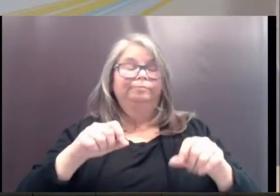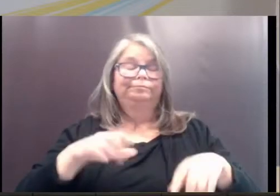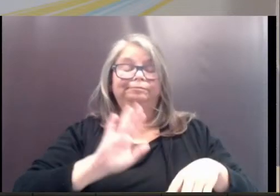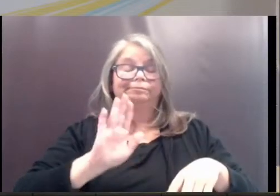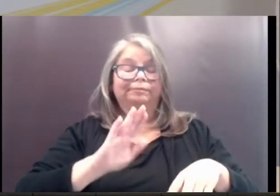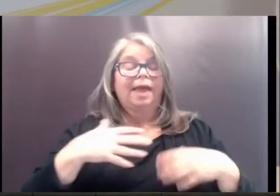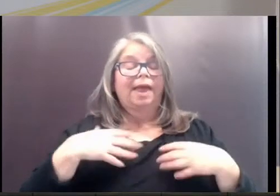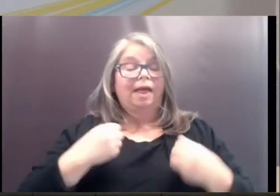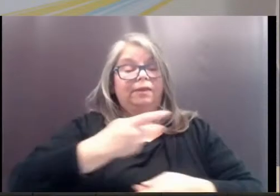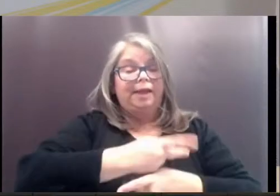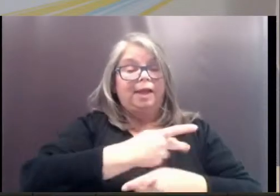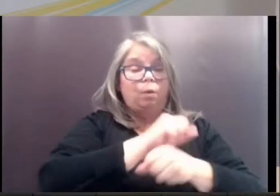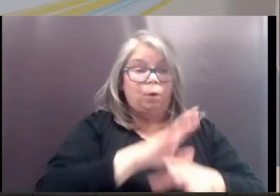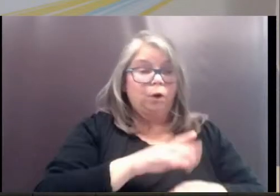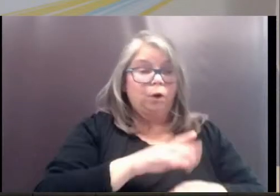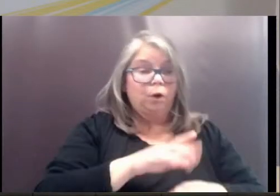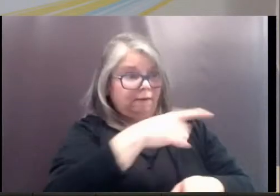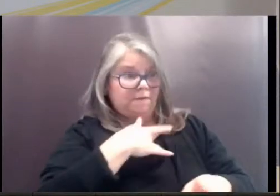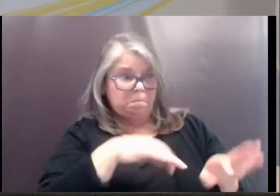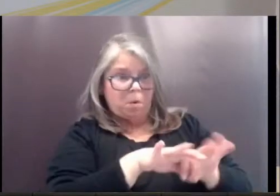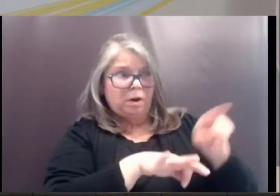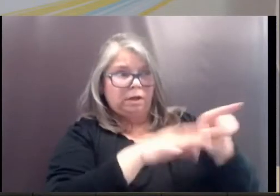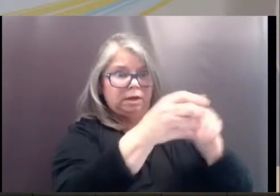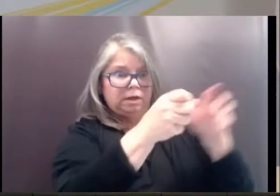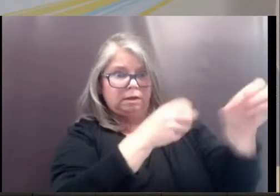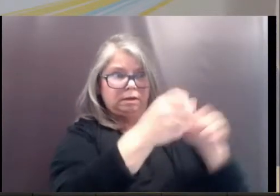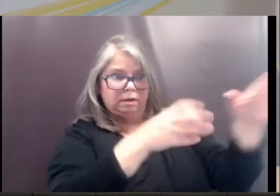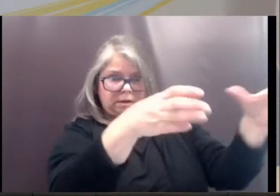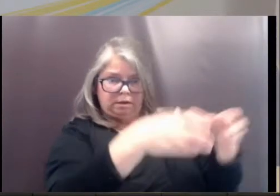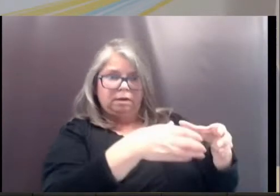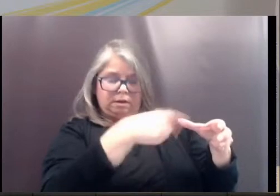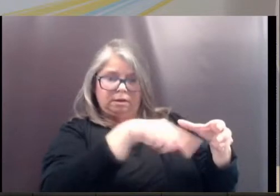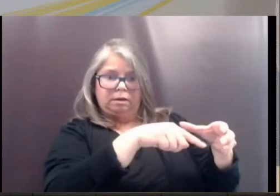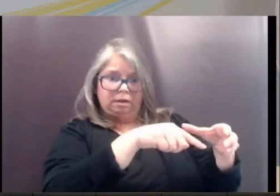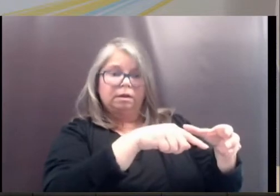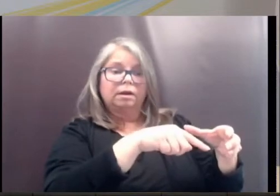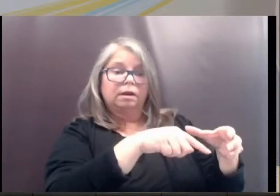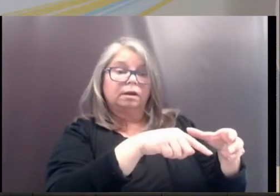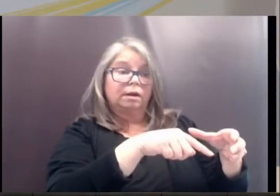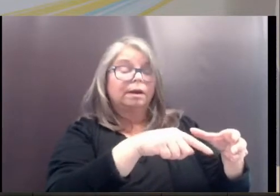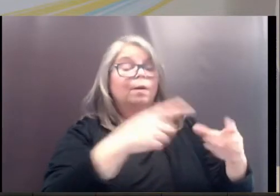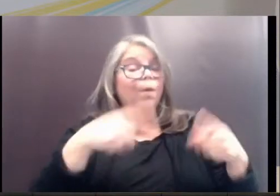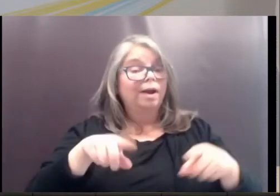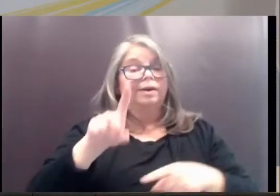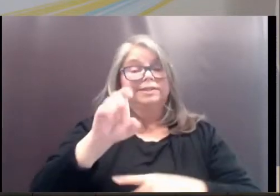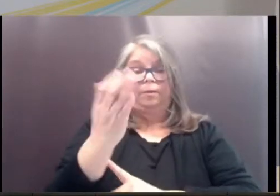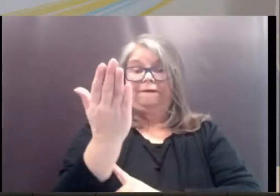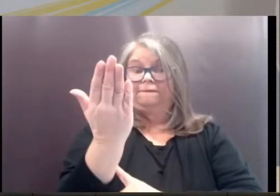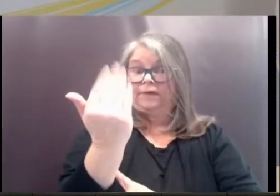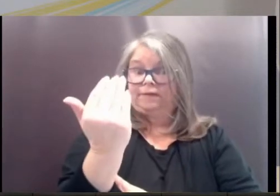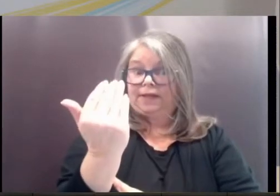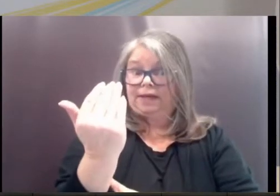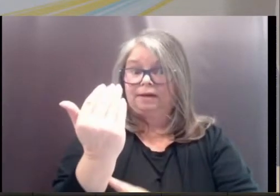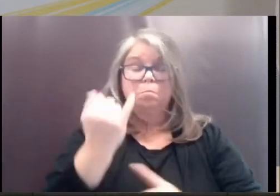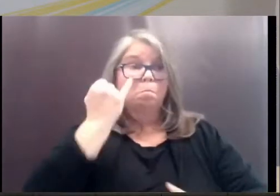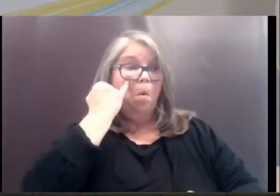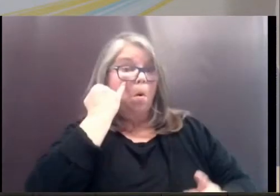as early as being vaccinated on the 15th, if it was to arrive on the 14th, the 15th, or 16th.